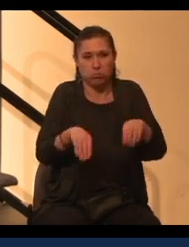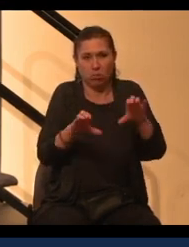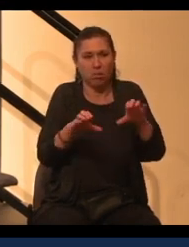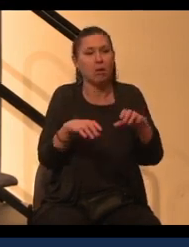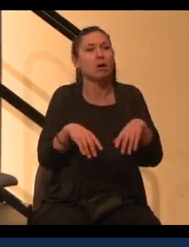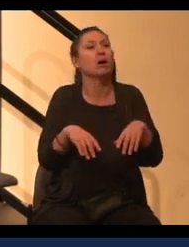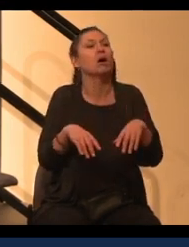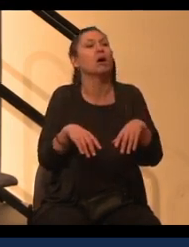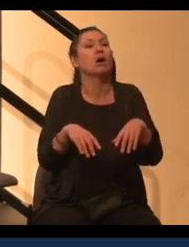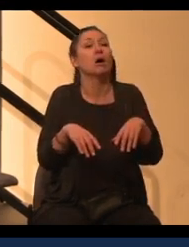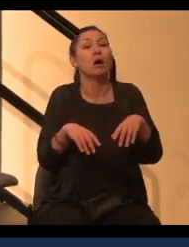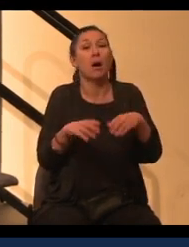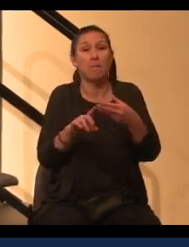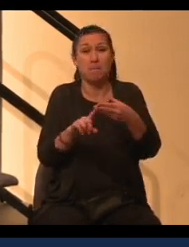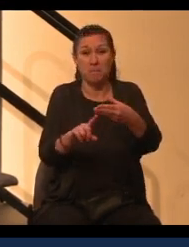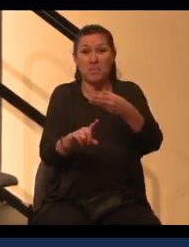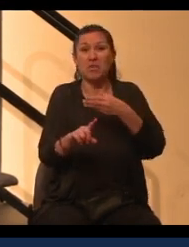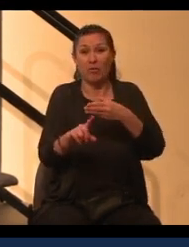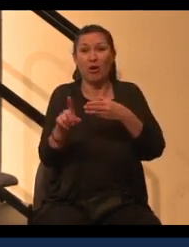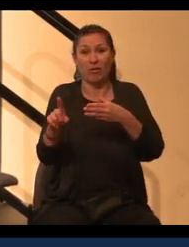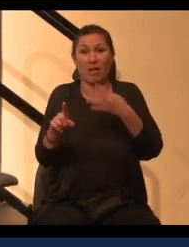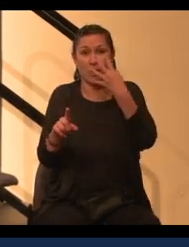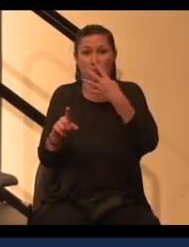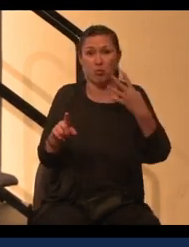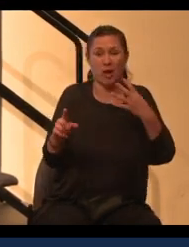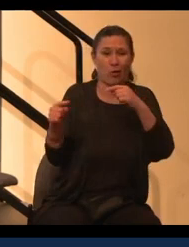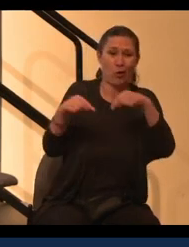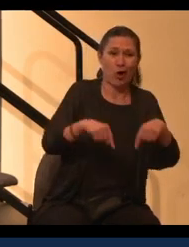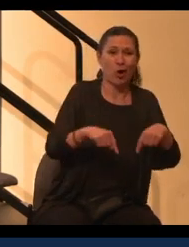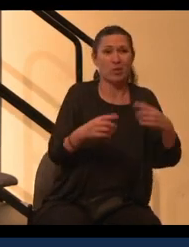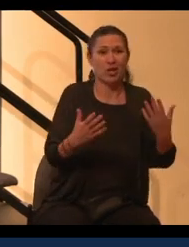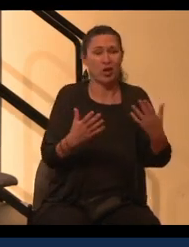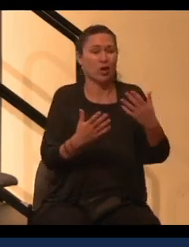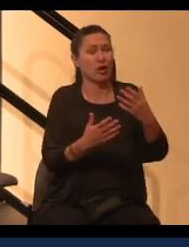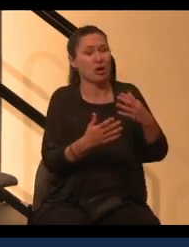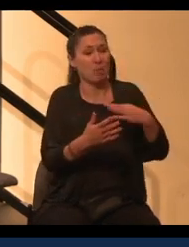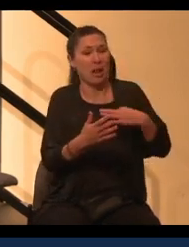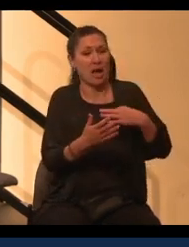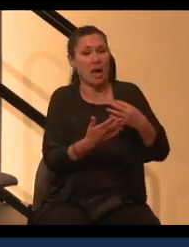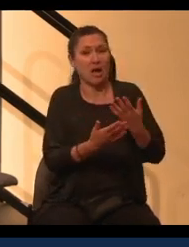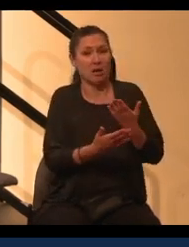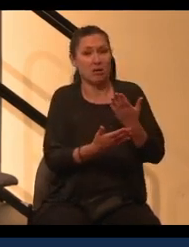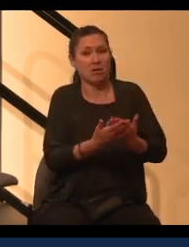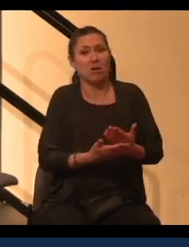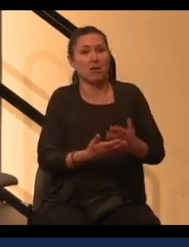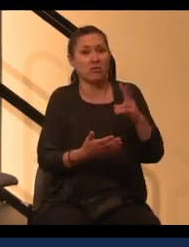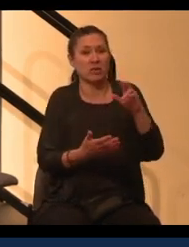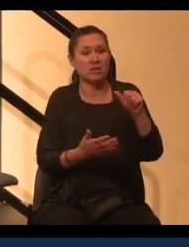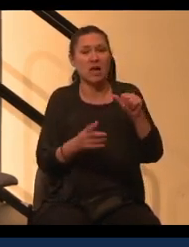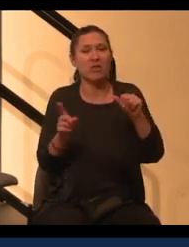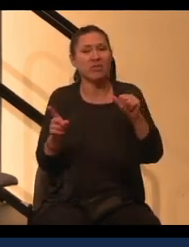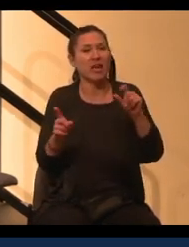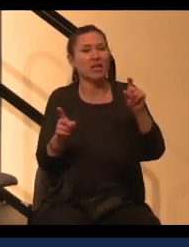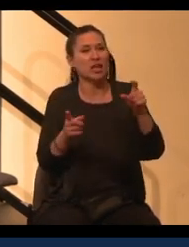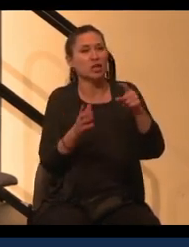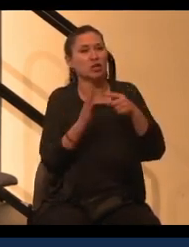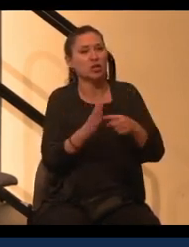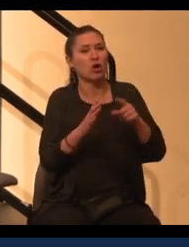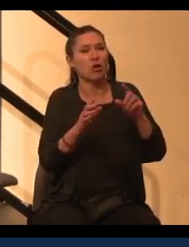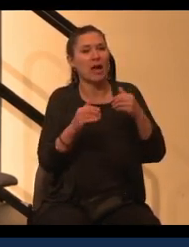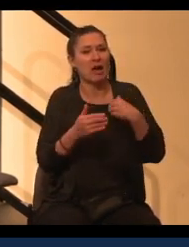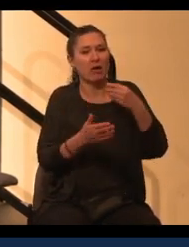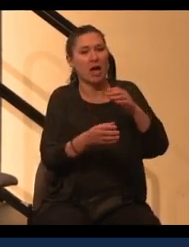immigration documents, they have to show that they can pay for at least one full academic year, both the tuition